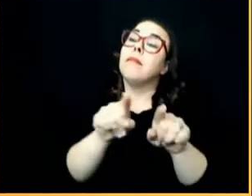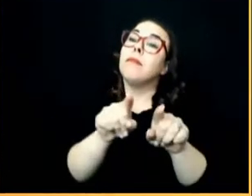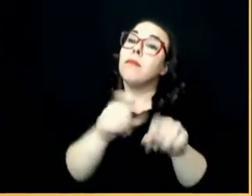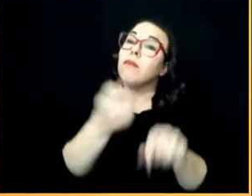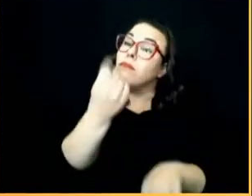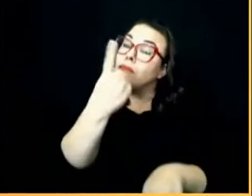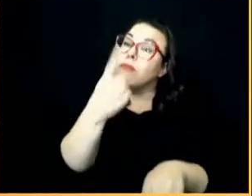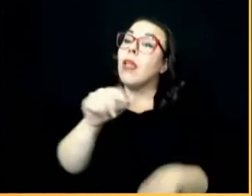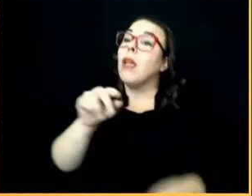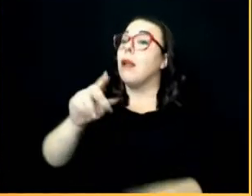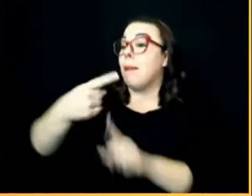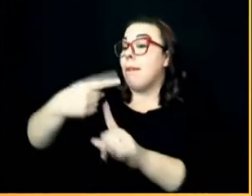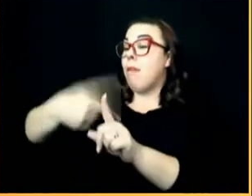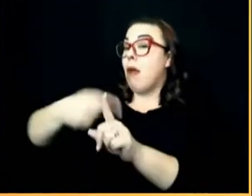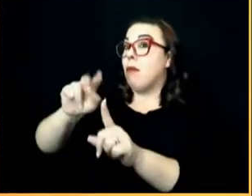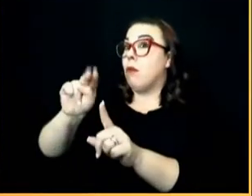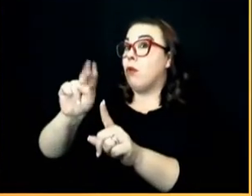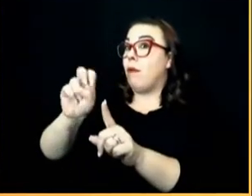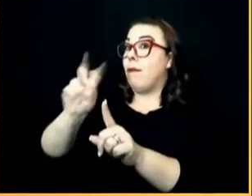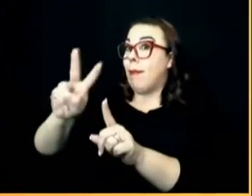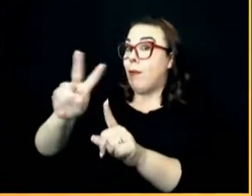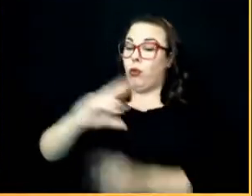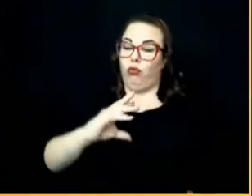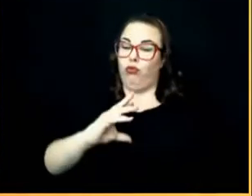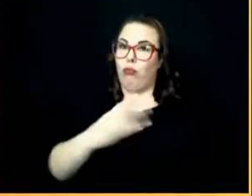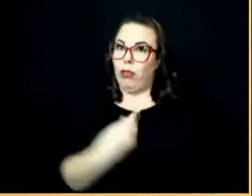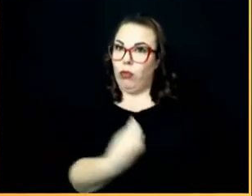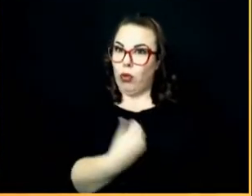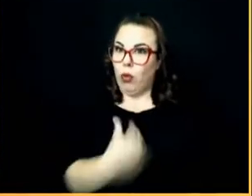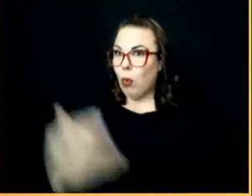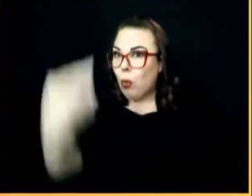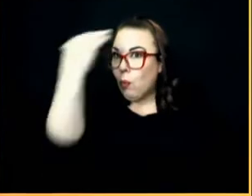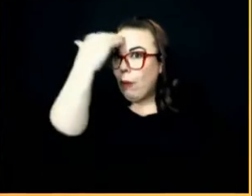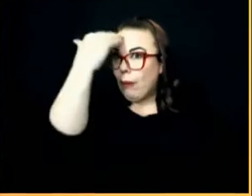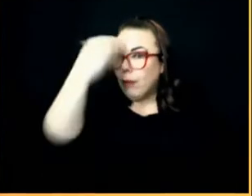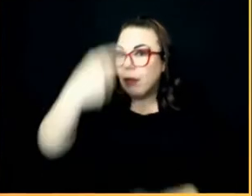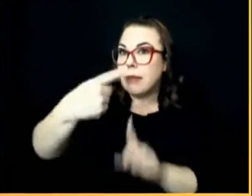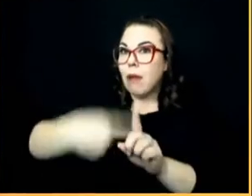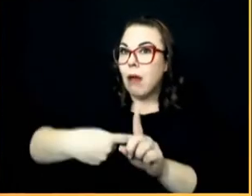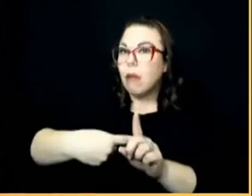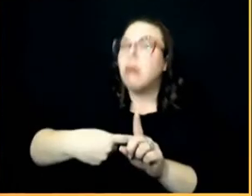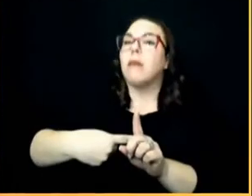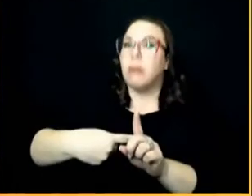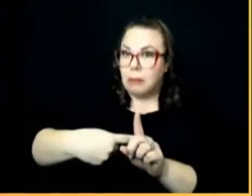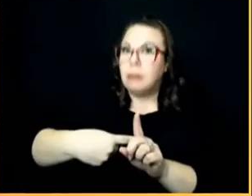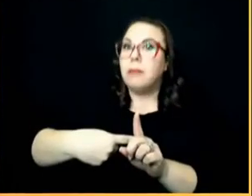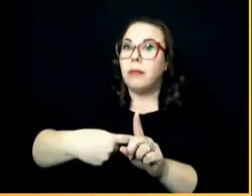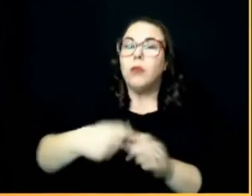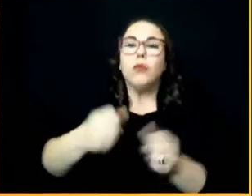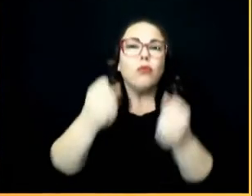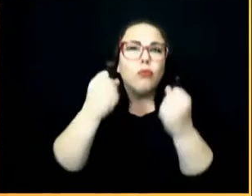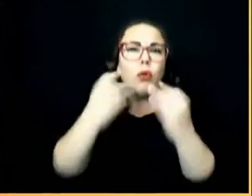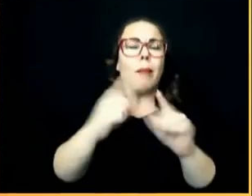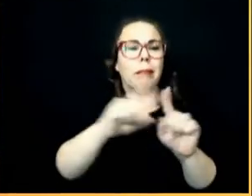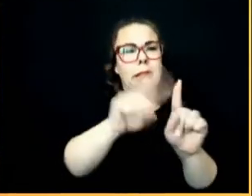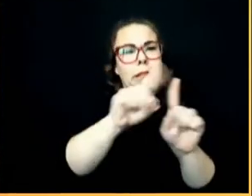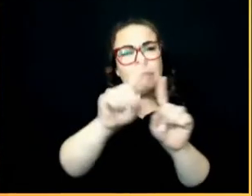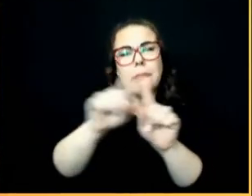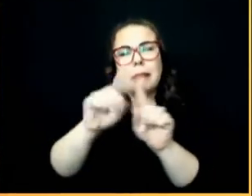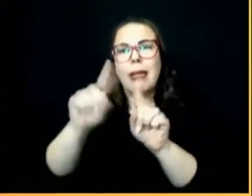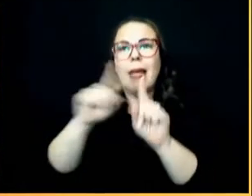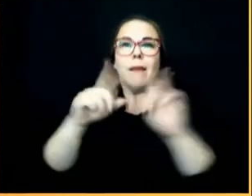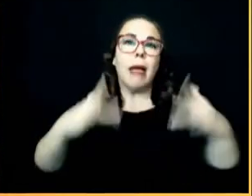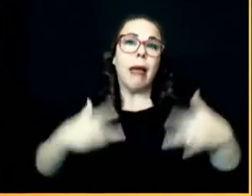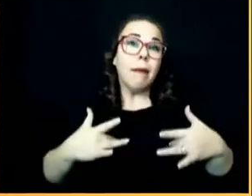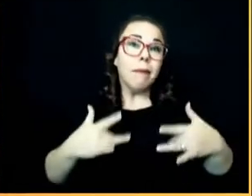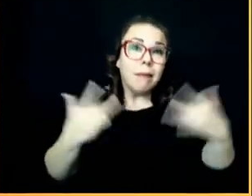Month. And this Trans Awareness Month, there are so many breakthrough and historic events that we have to